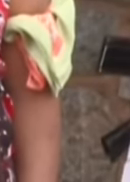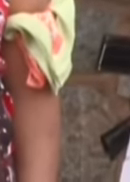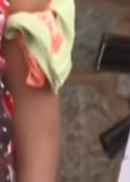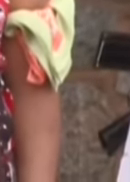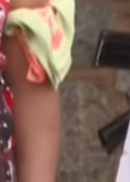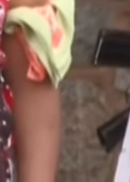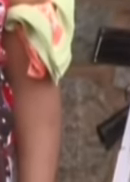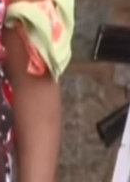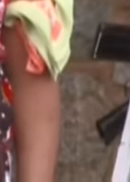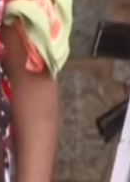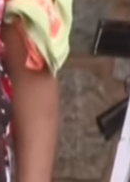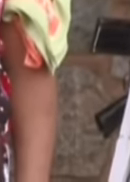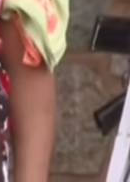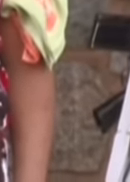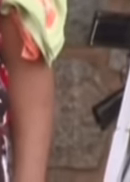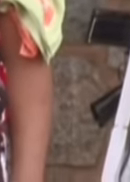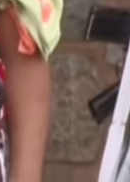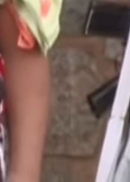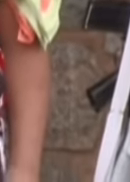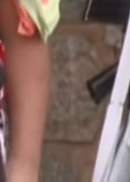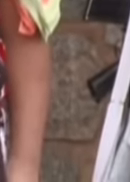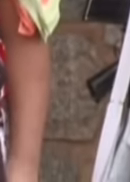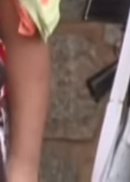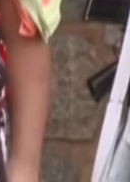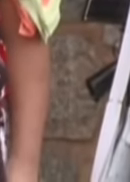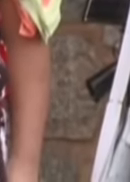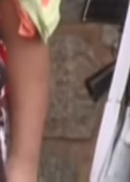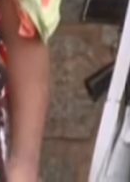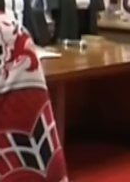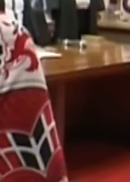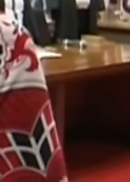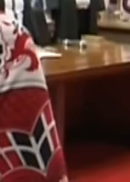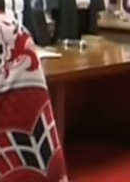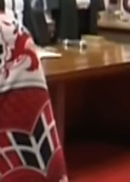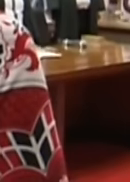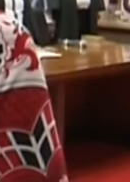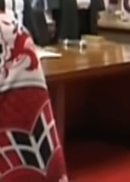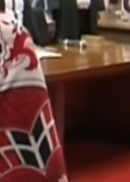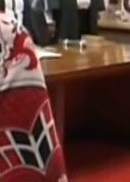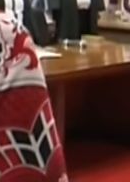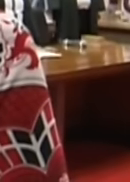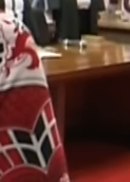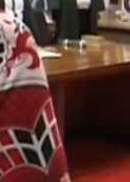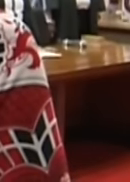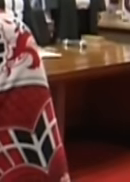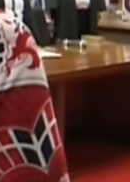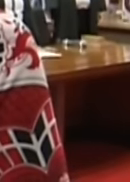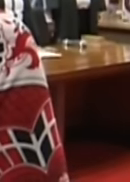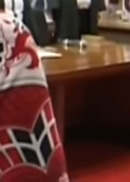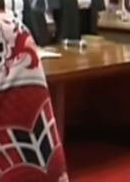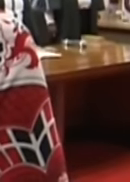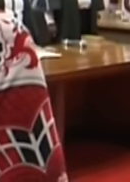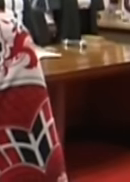state opening marks the formal start of the parliamentary year, and His Majesty's speech sets out the government agenda for the coming